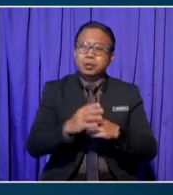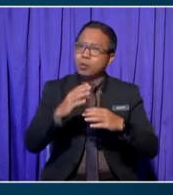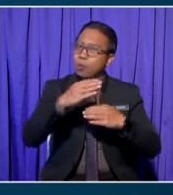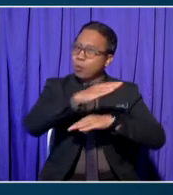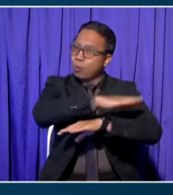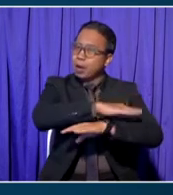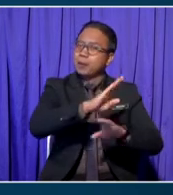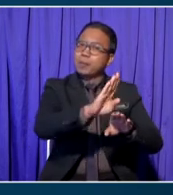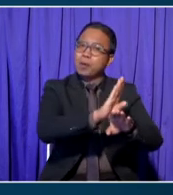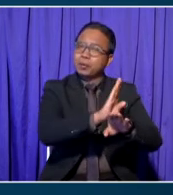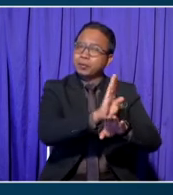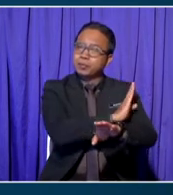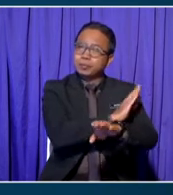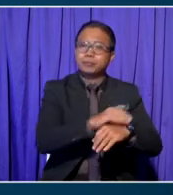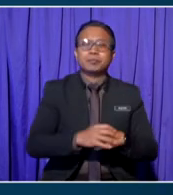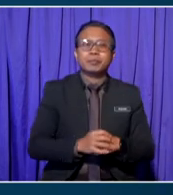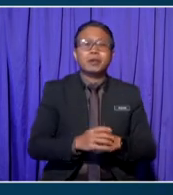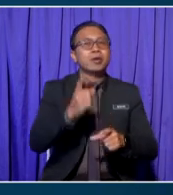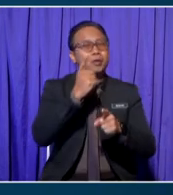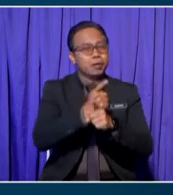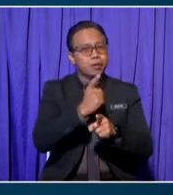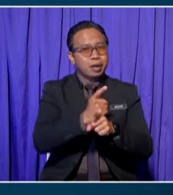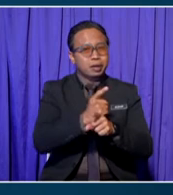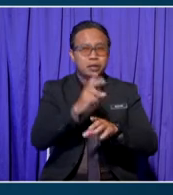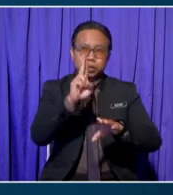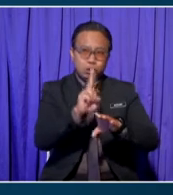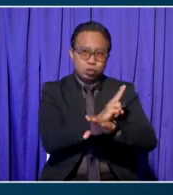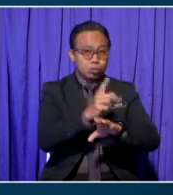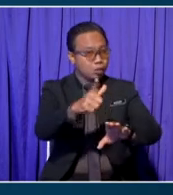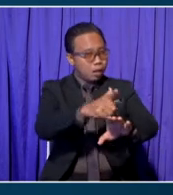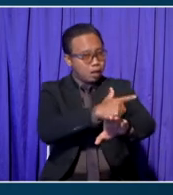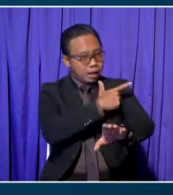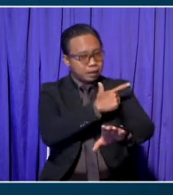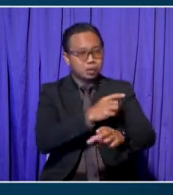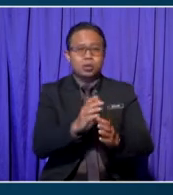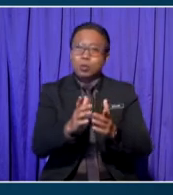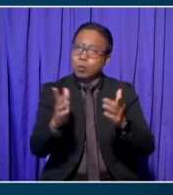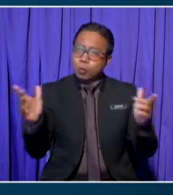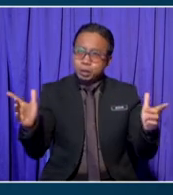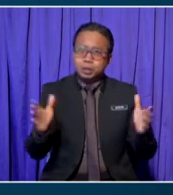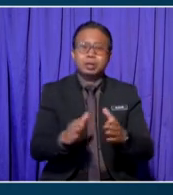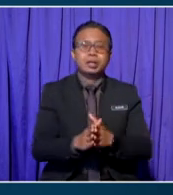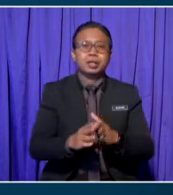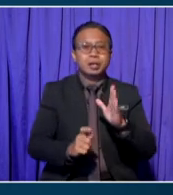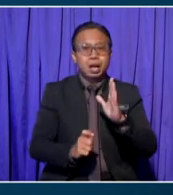to your friends? Correct! You can use length, width, and height.